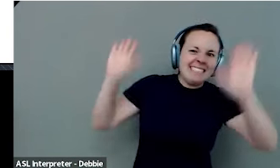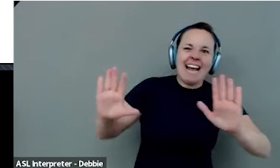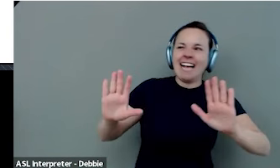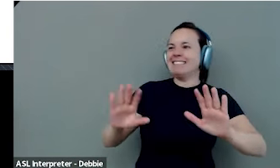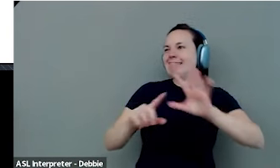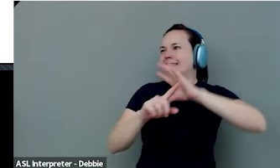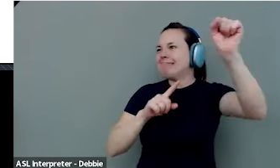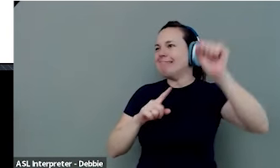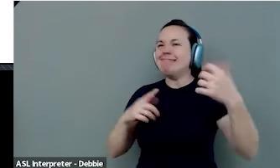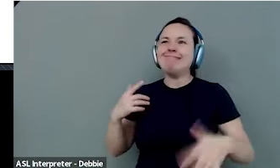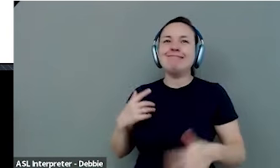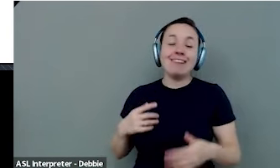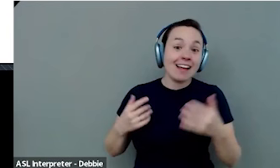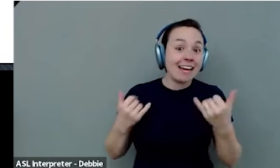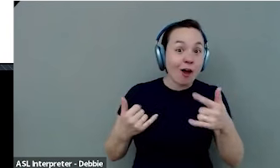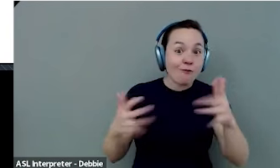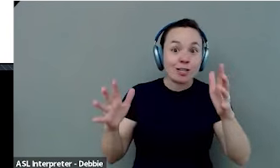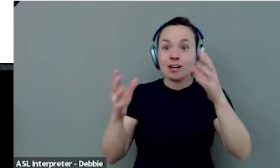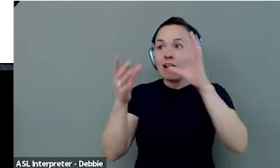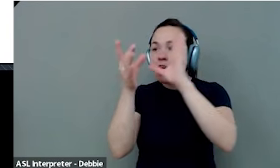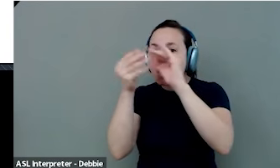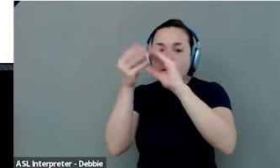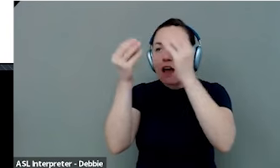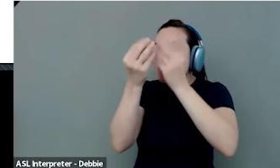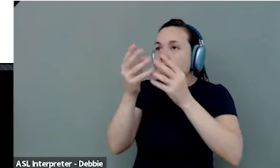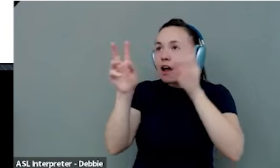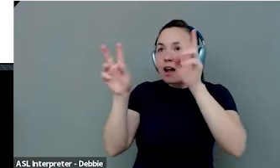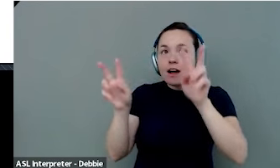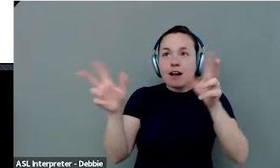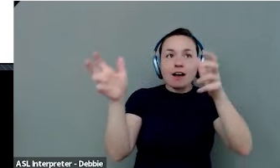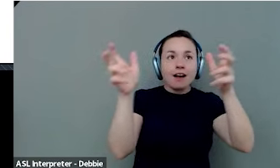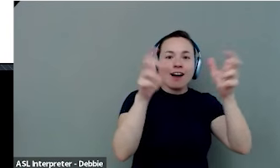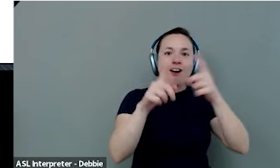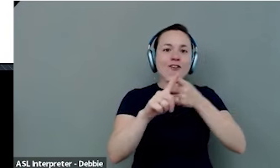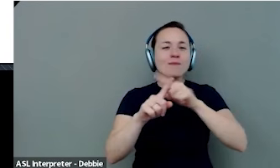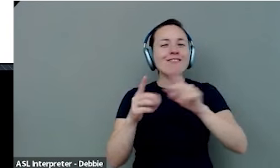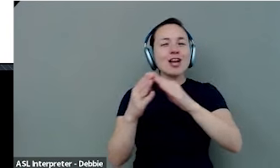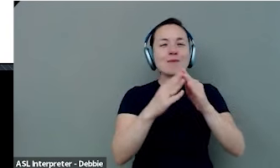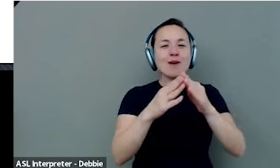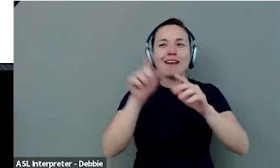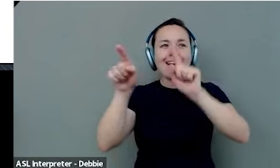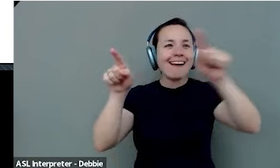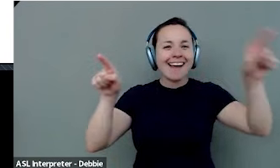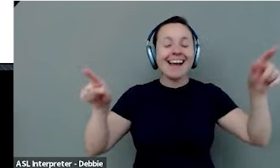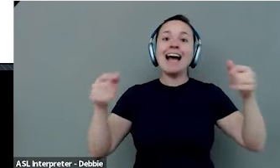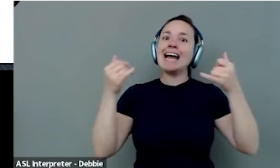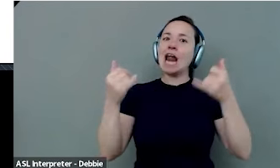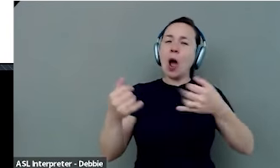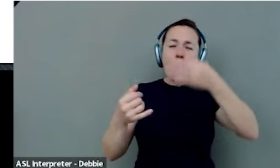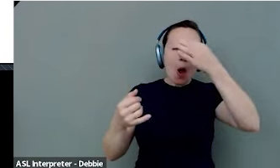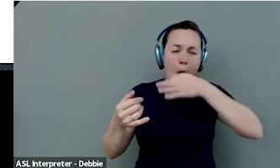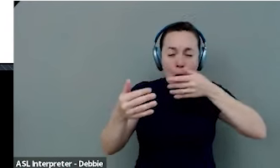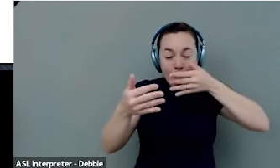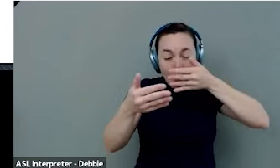Now that you've gotten some words and information from all of our community partners, we are almost reaching the end of